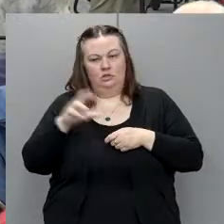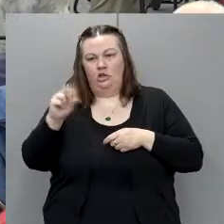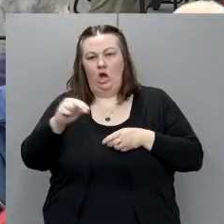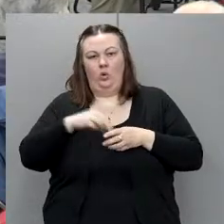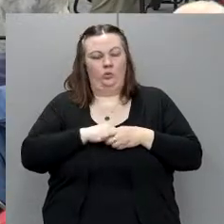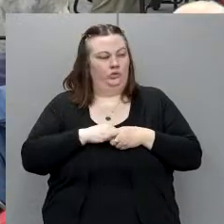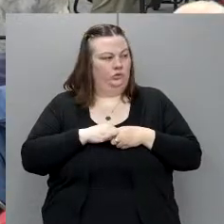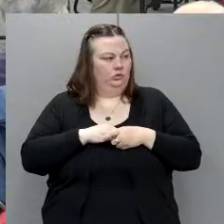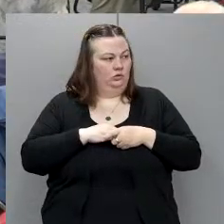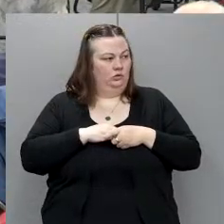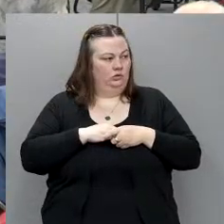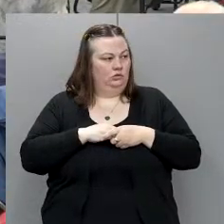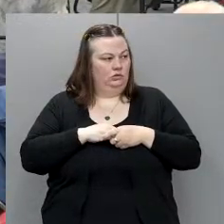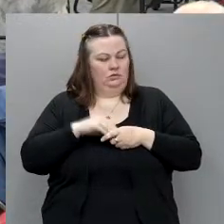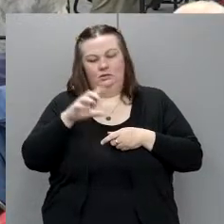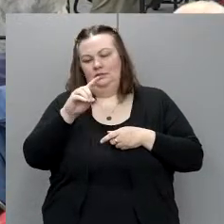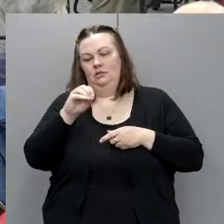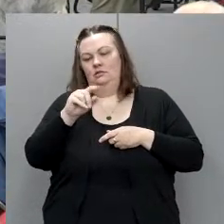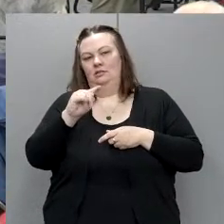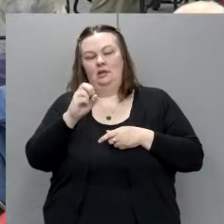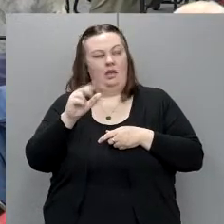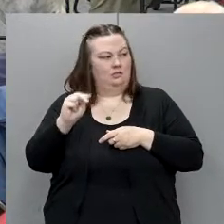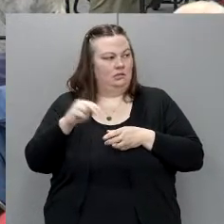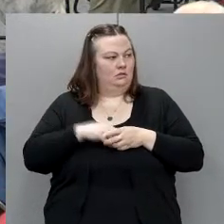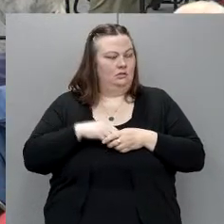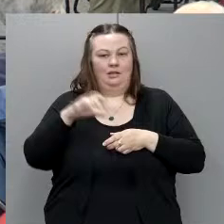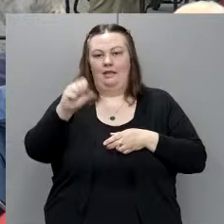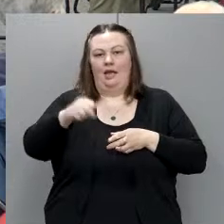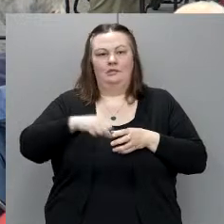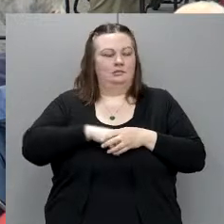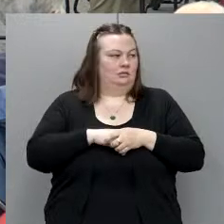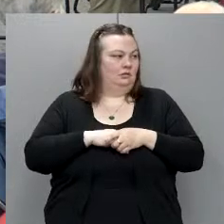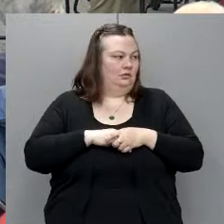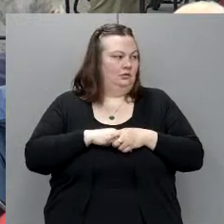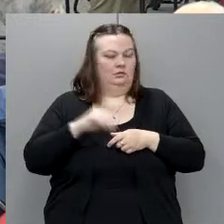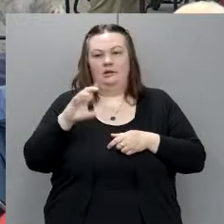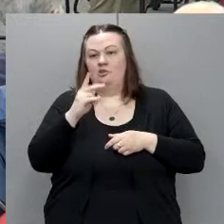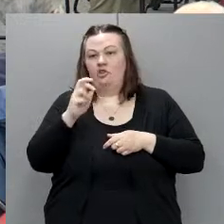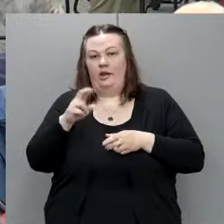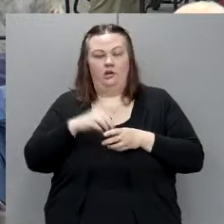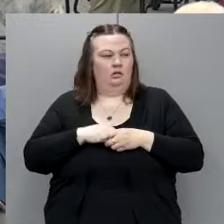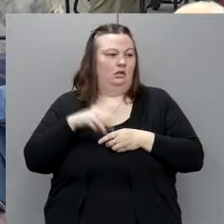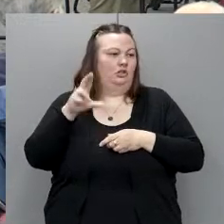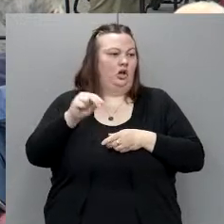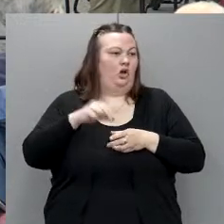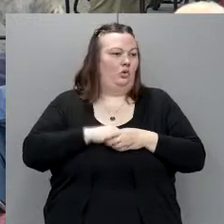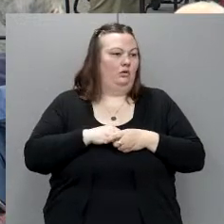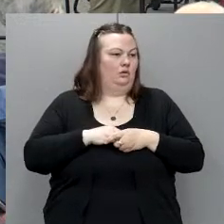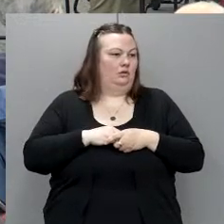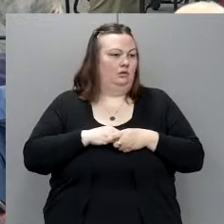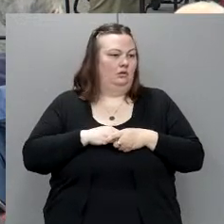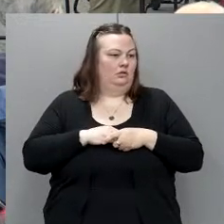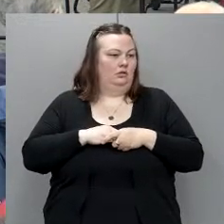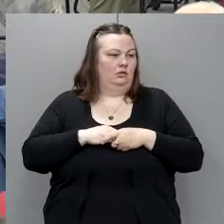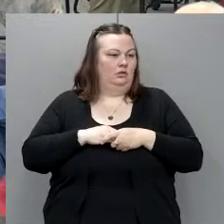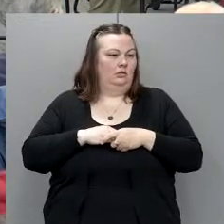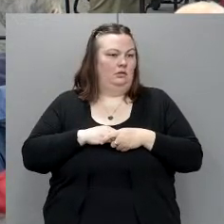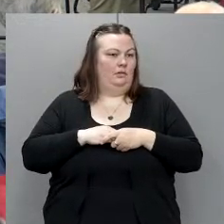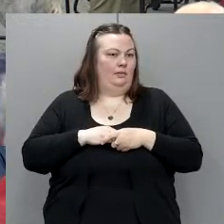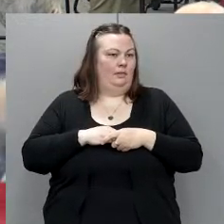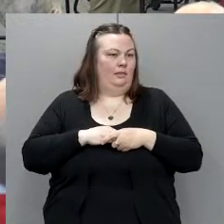No. Trustee Dotson. Yes. Chair Swanson. No.